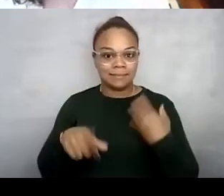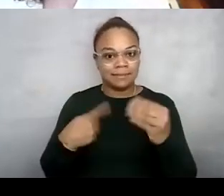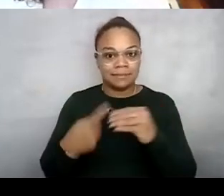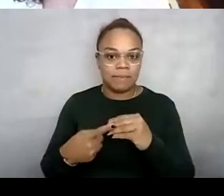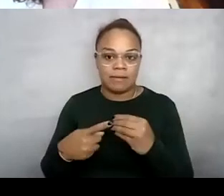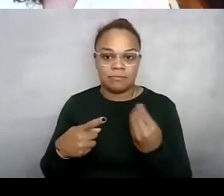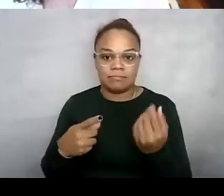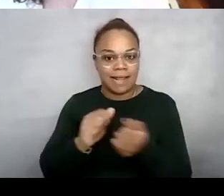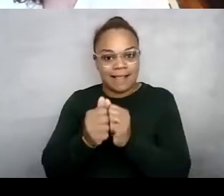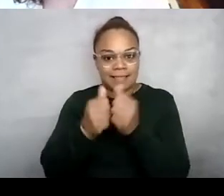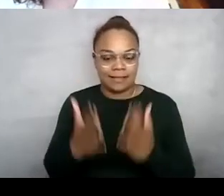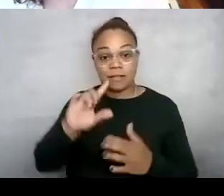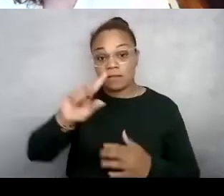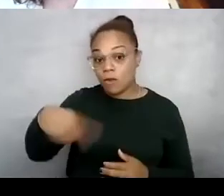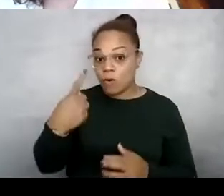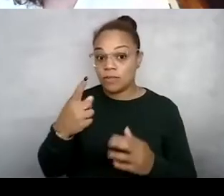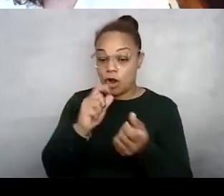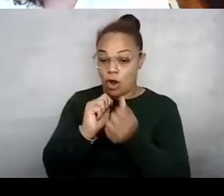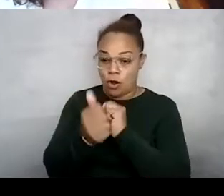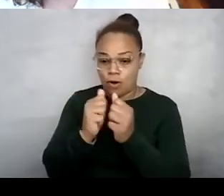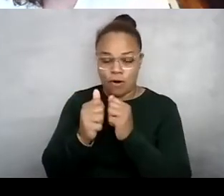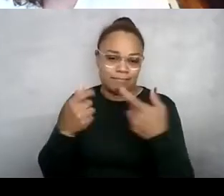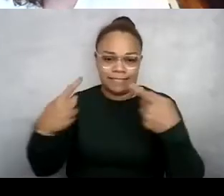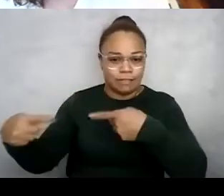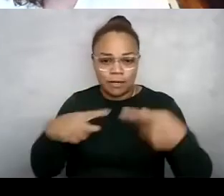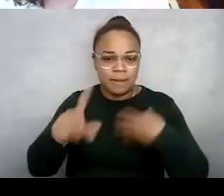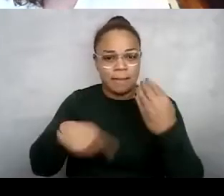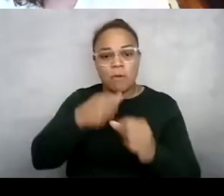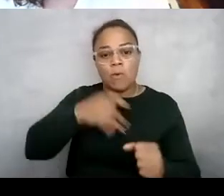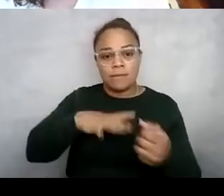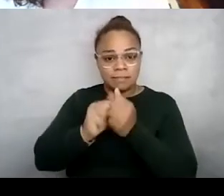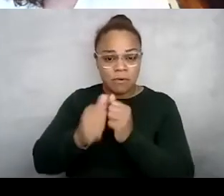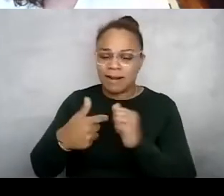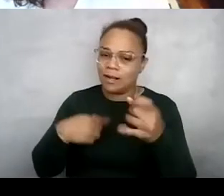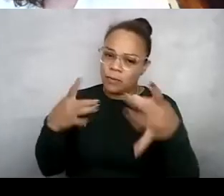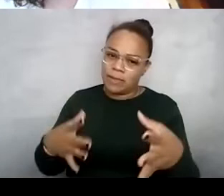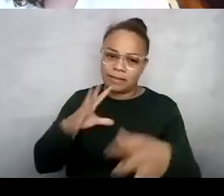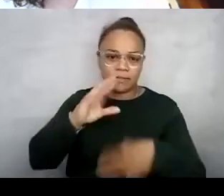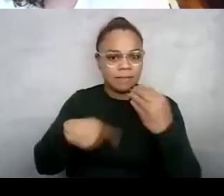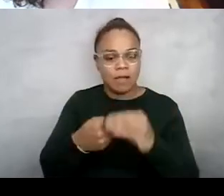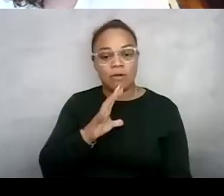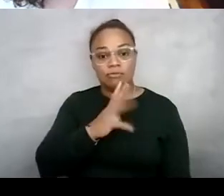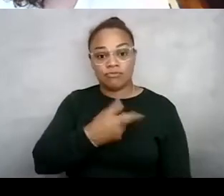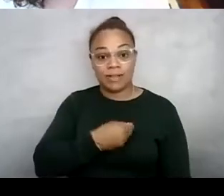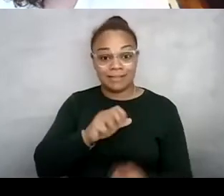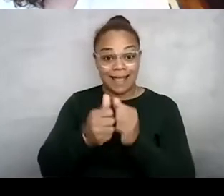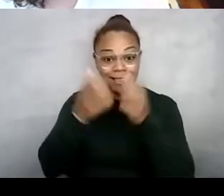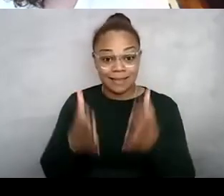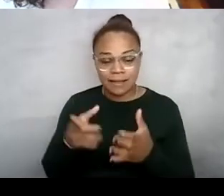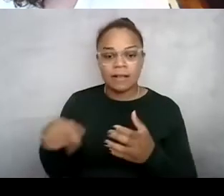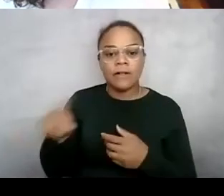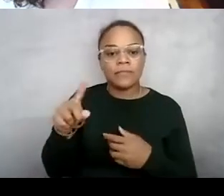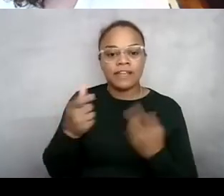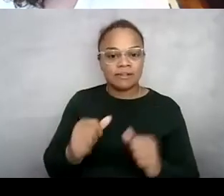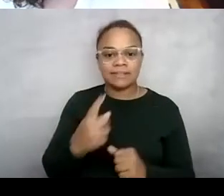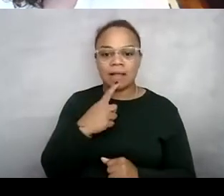women's sports that I don't like when they're talking about trans athletes is that they try to say these